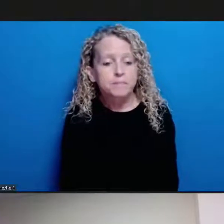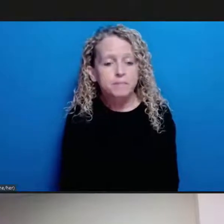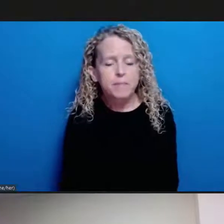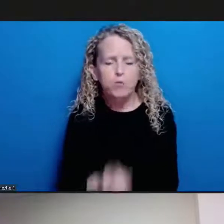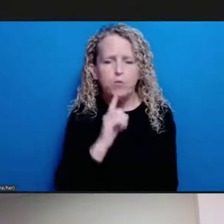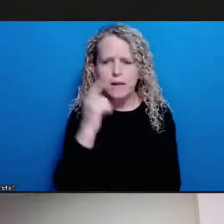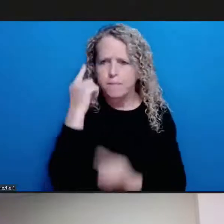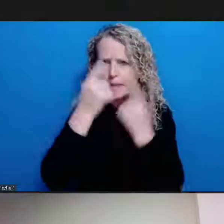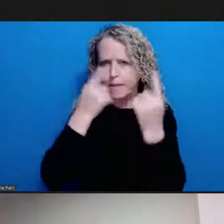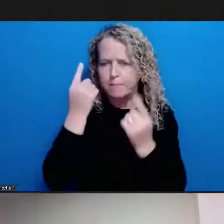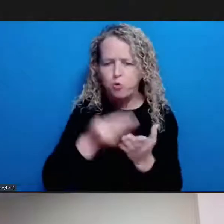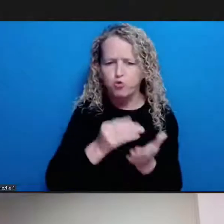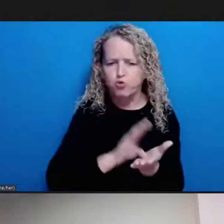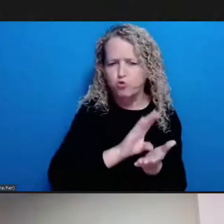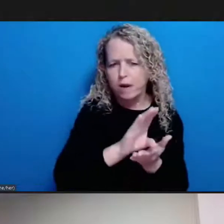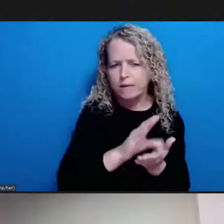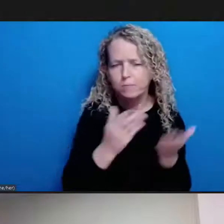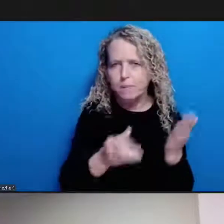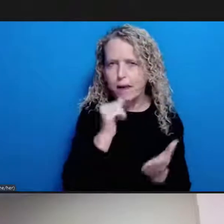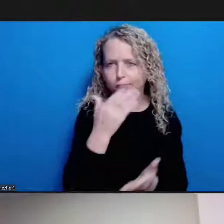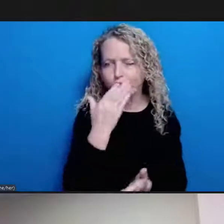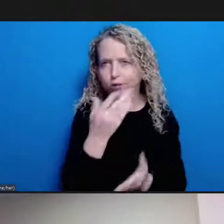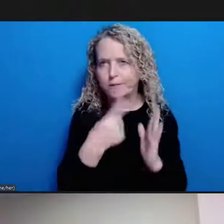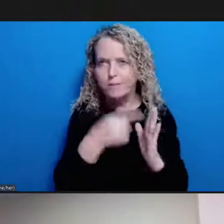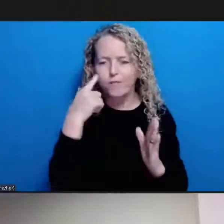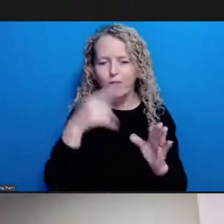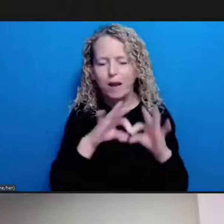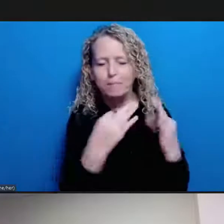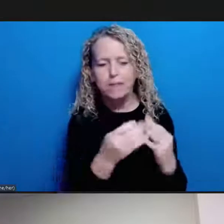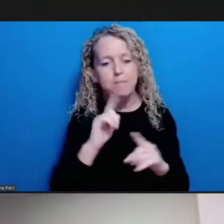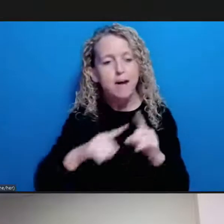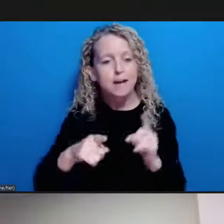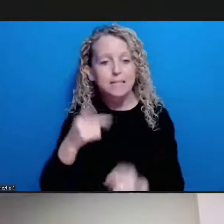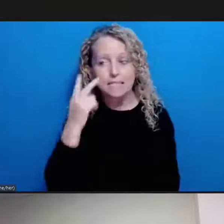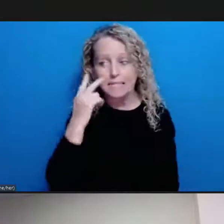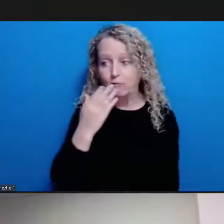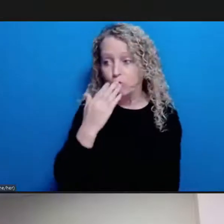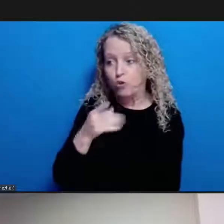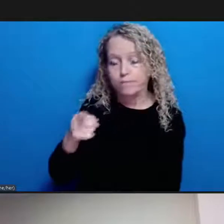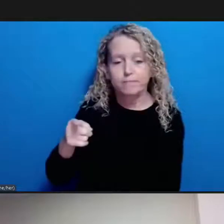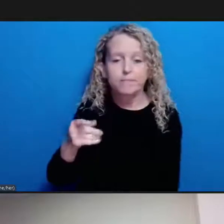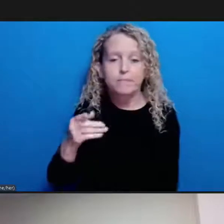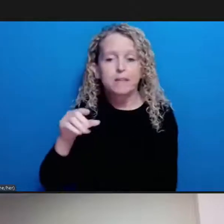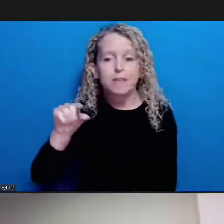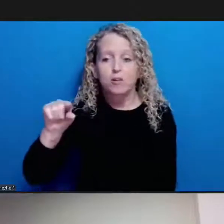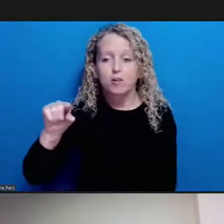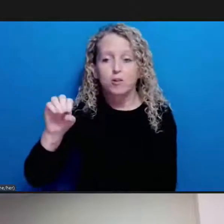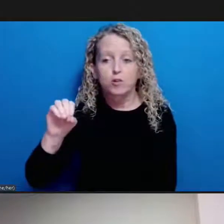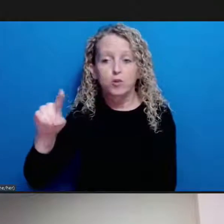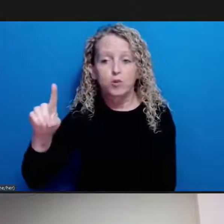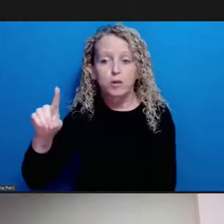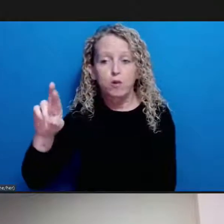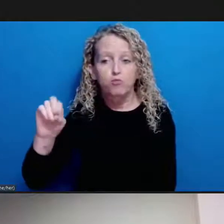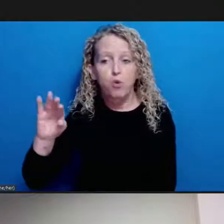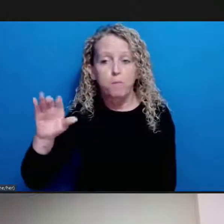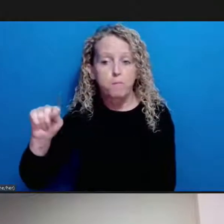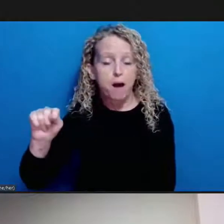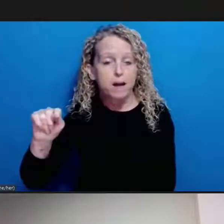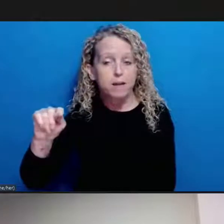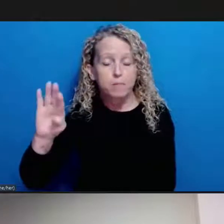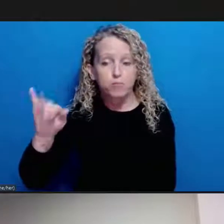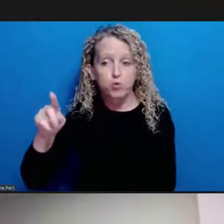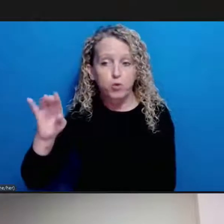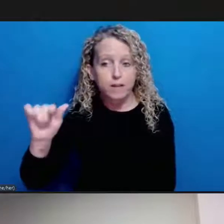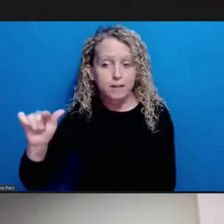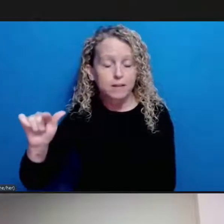this isn't a good example for families, but I see Good Robot Brewing got a grant for accessibility